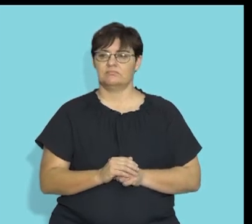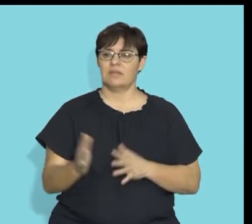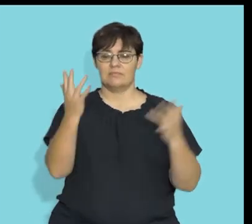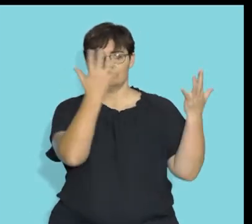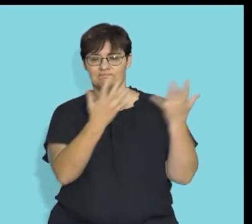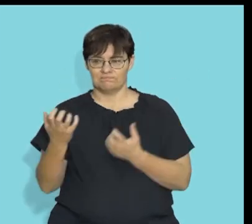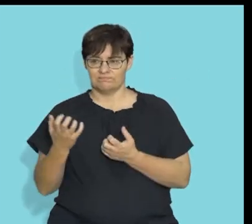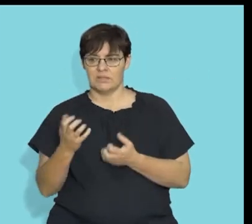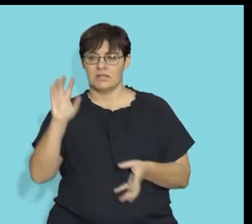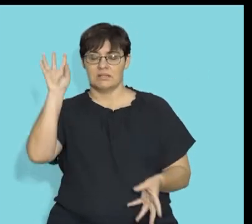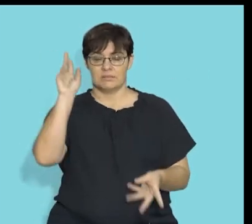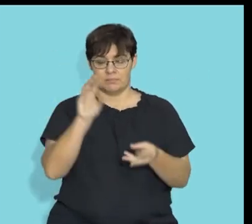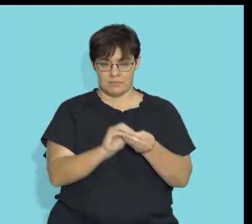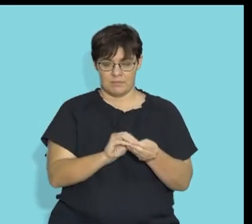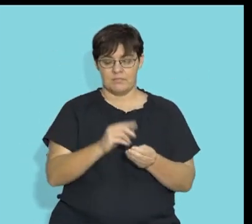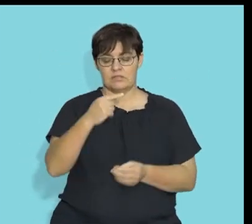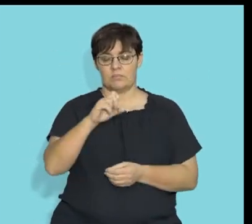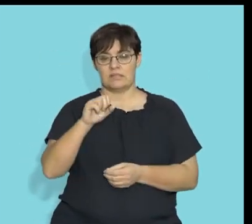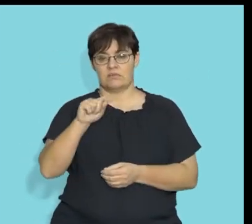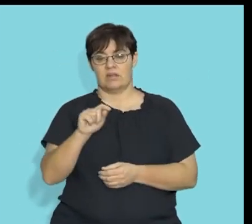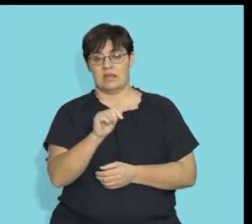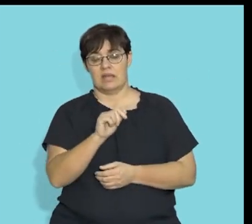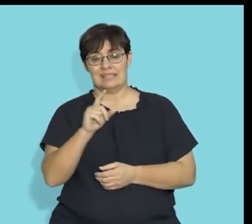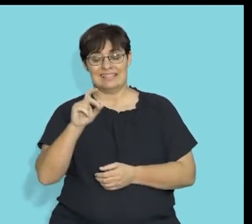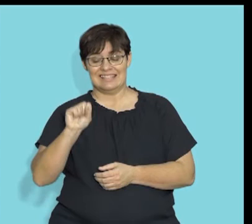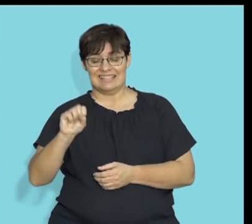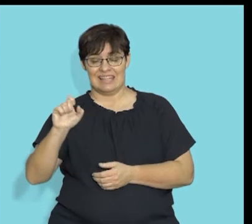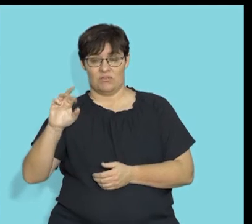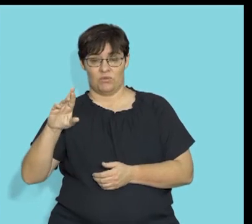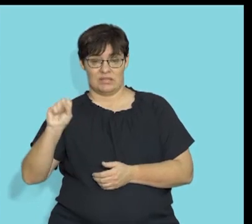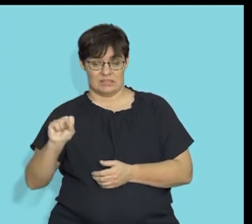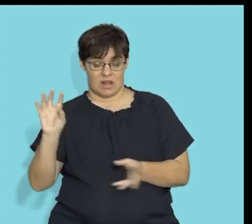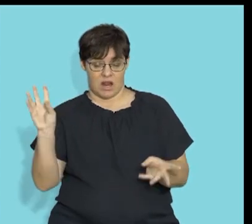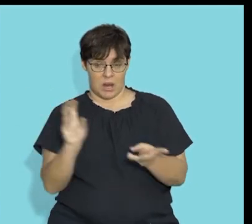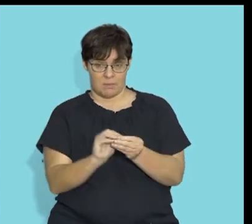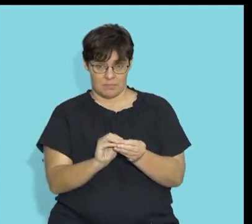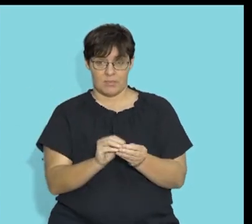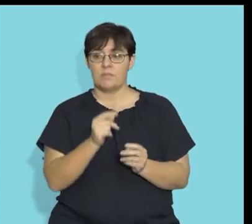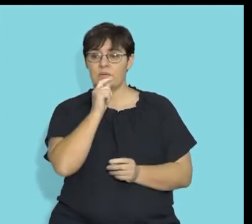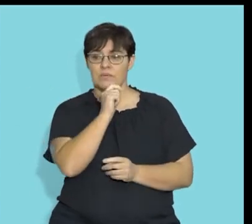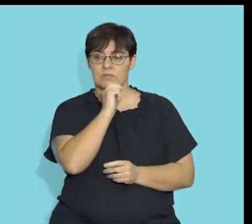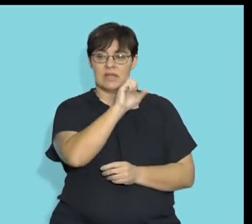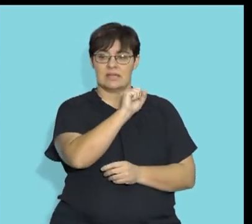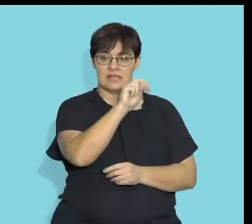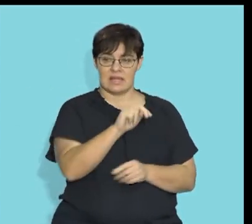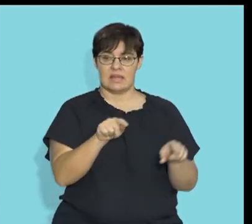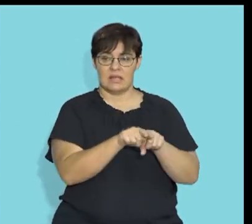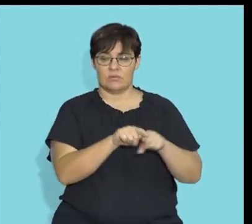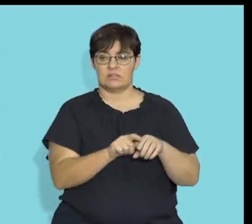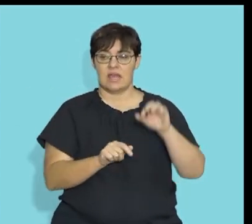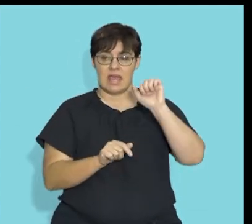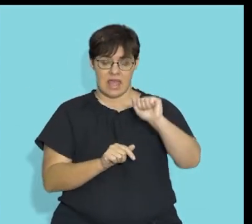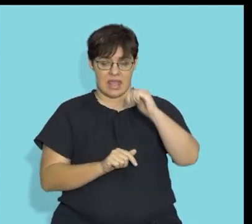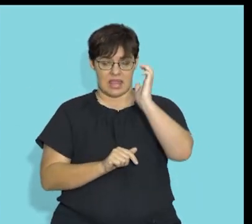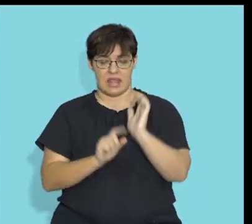When I'm calculating the sum of a geometric series, I can either use Sn is equal to